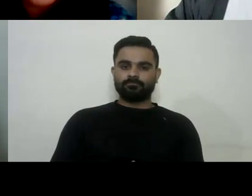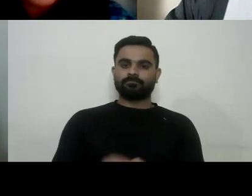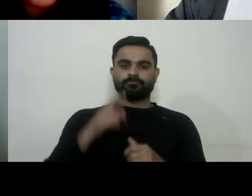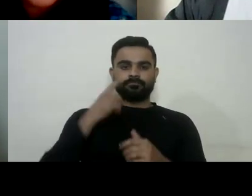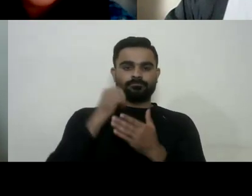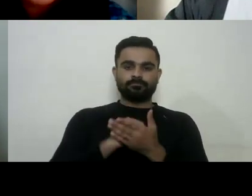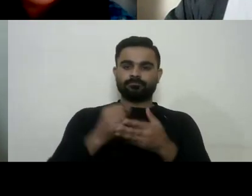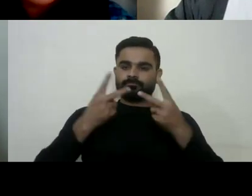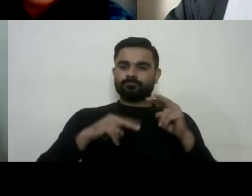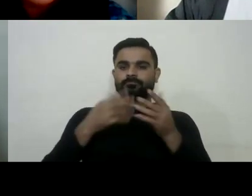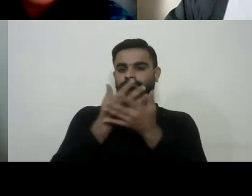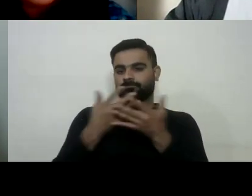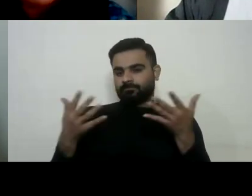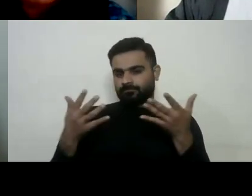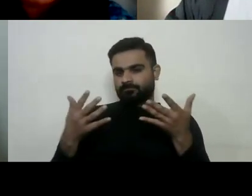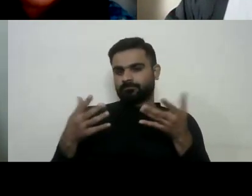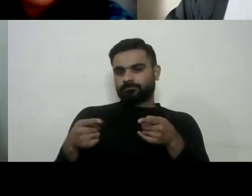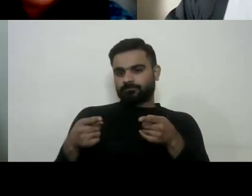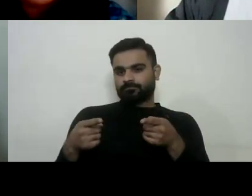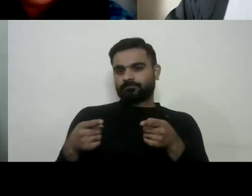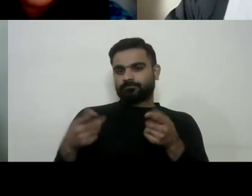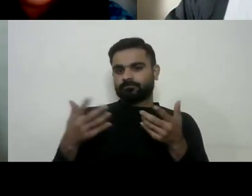we'll also try and share some resources from